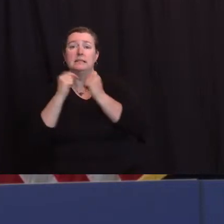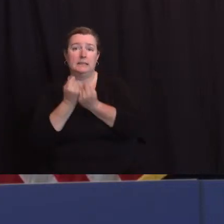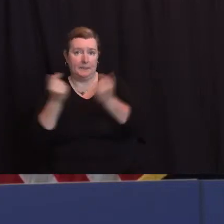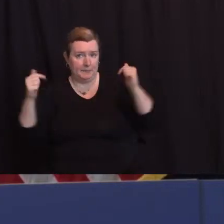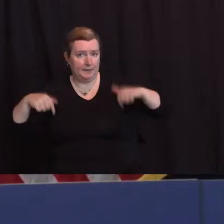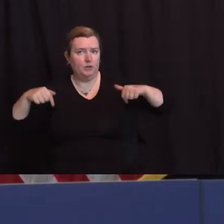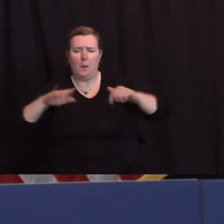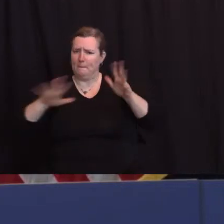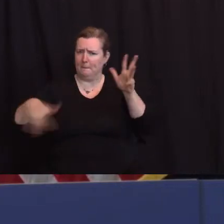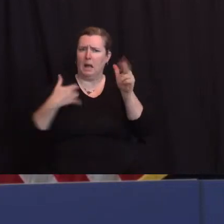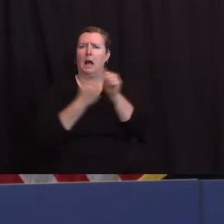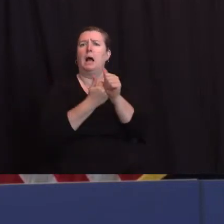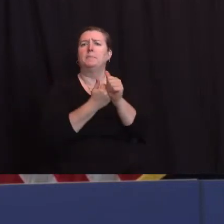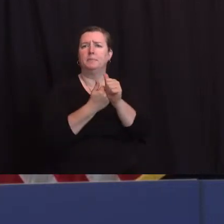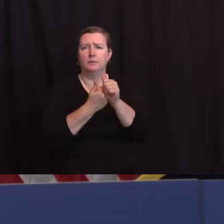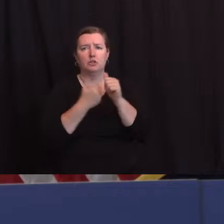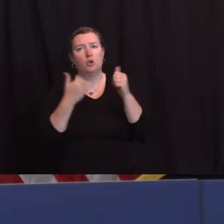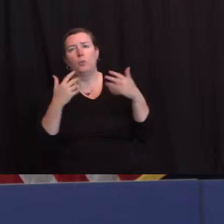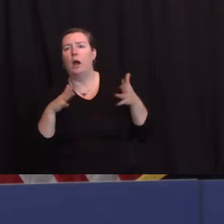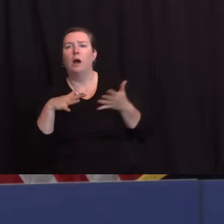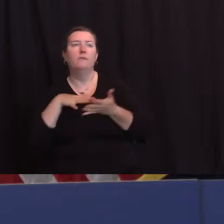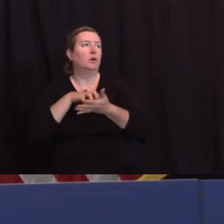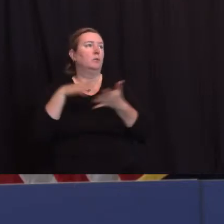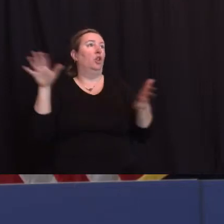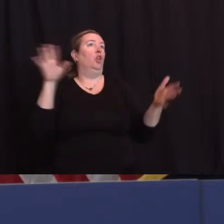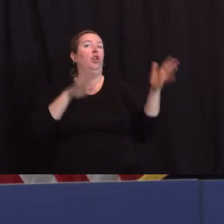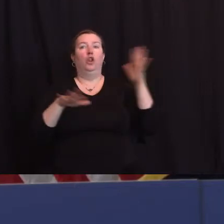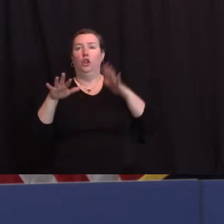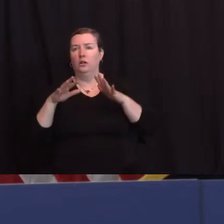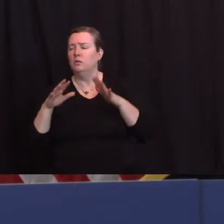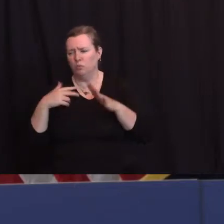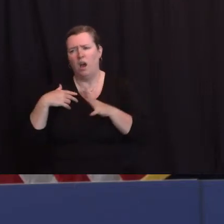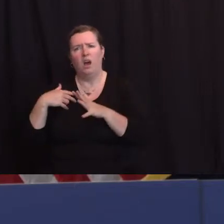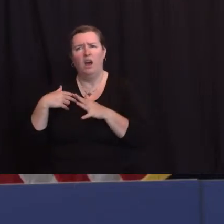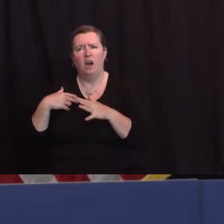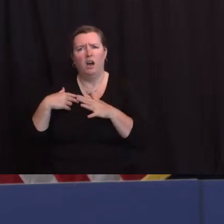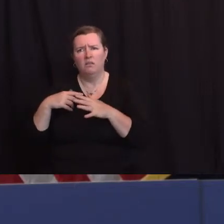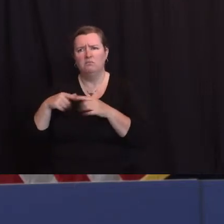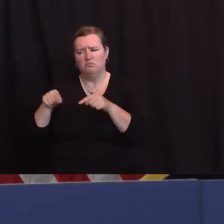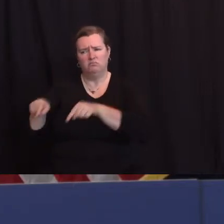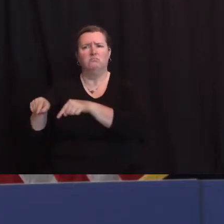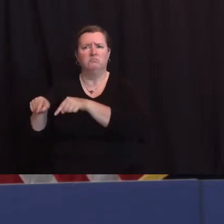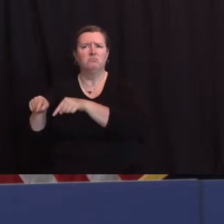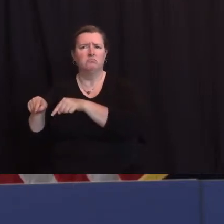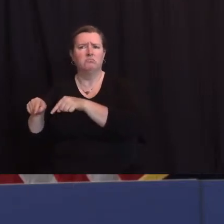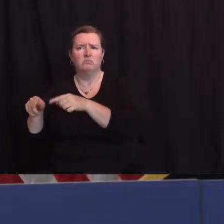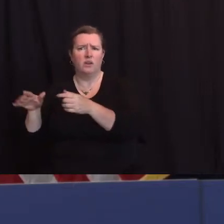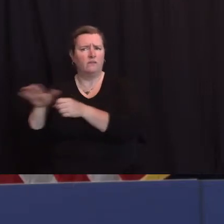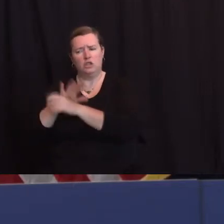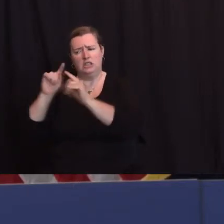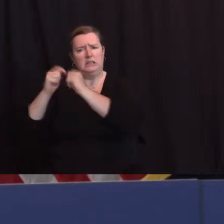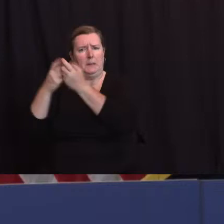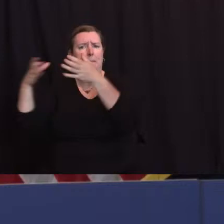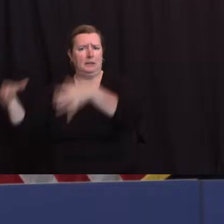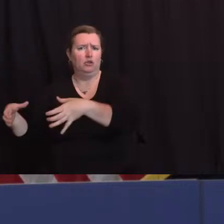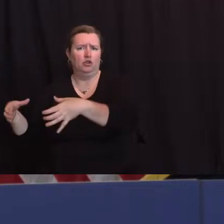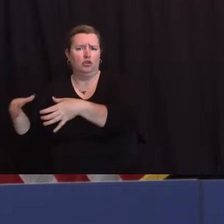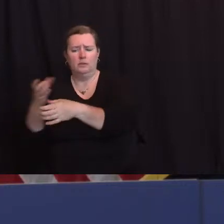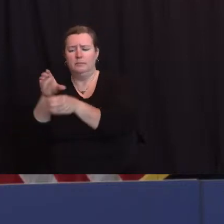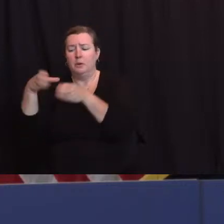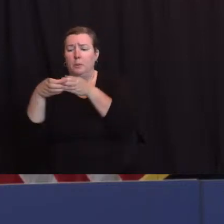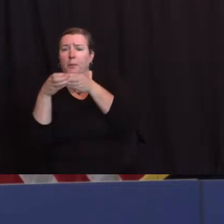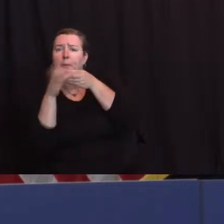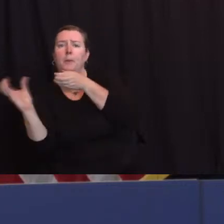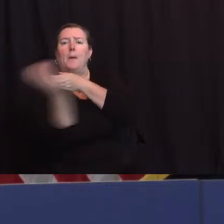not want to leave ourselves vulnerable here in the state of New Jersey, so a full-blown Type 1 response team still stands poised and